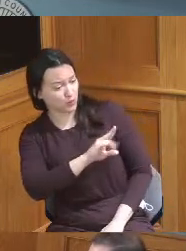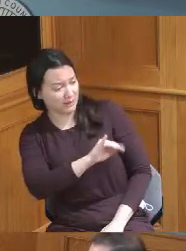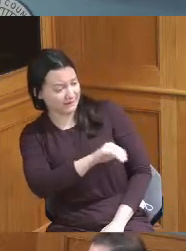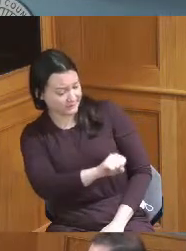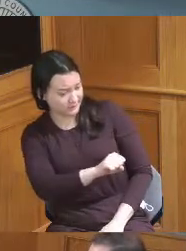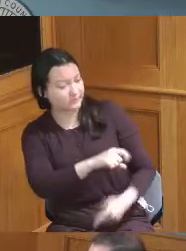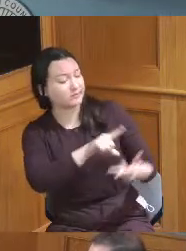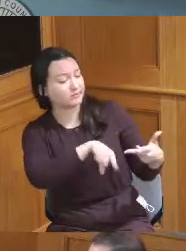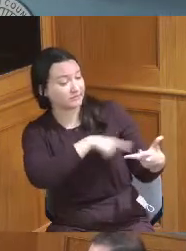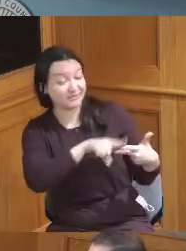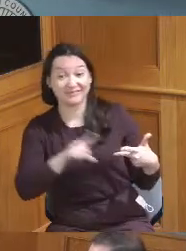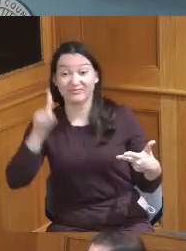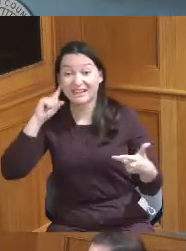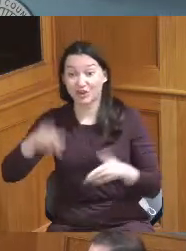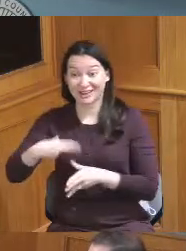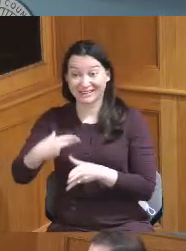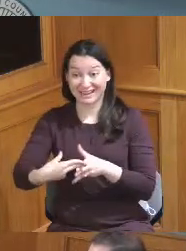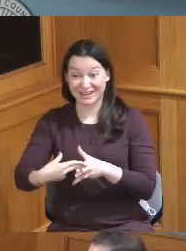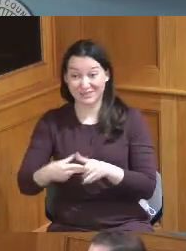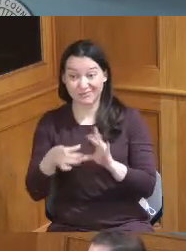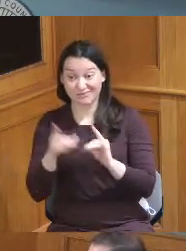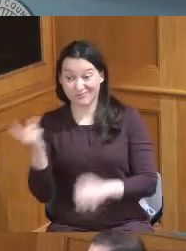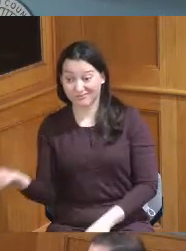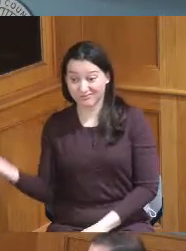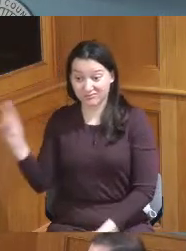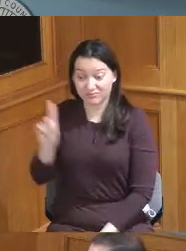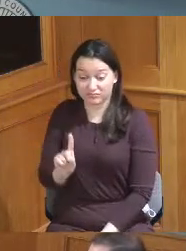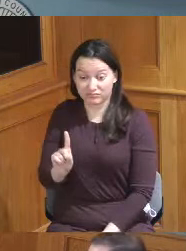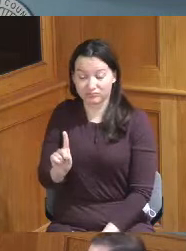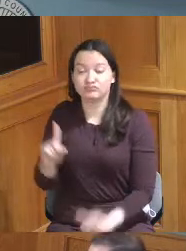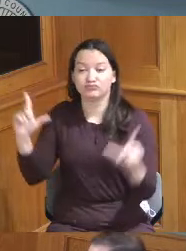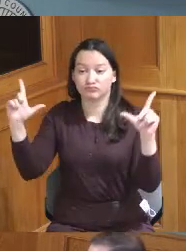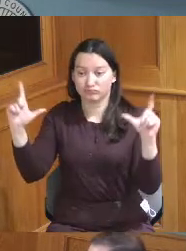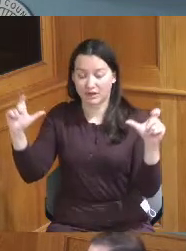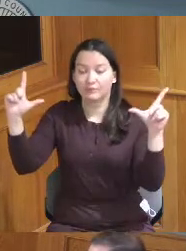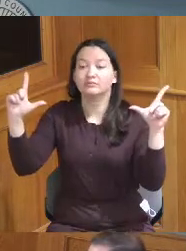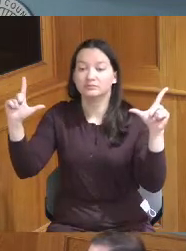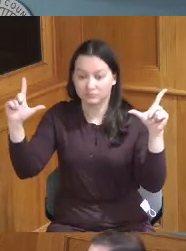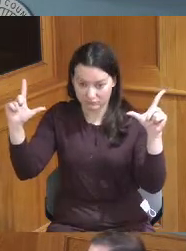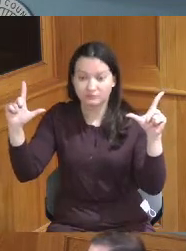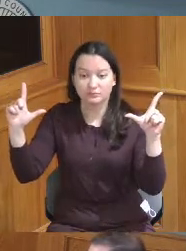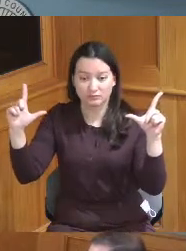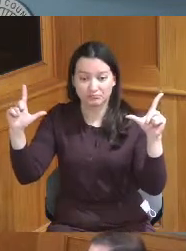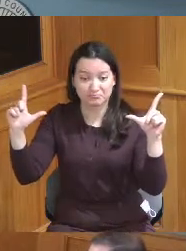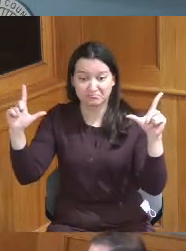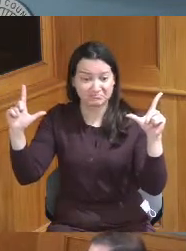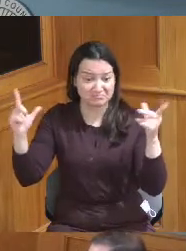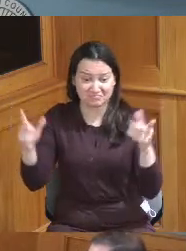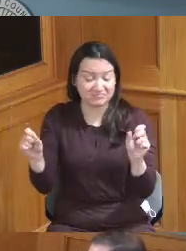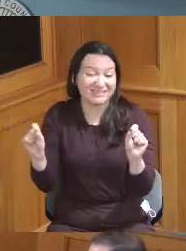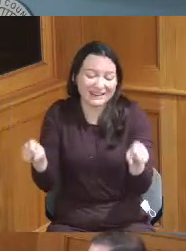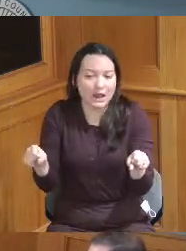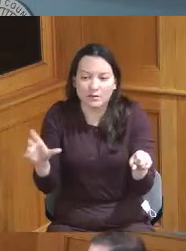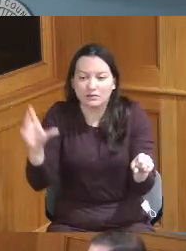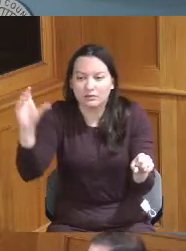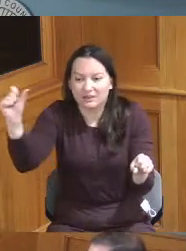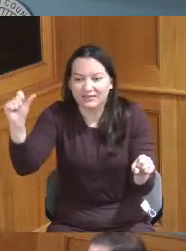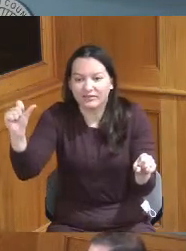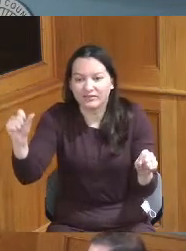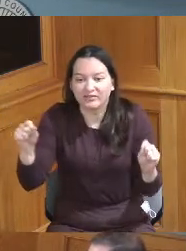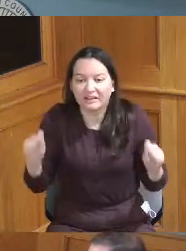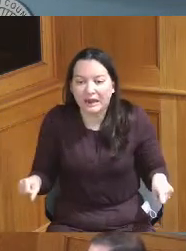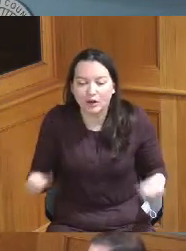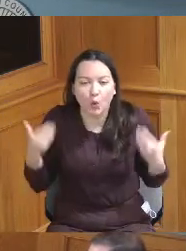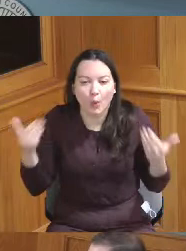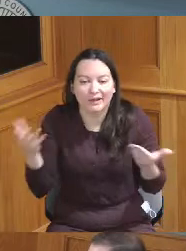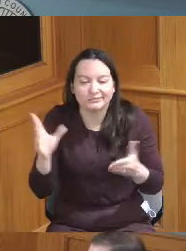the next group. So when you hear your name, come on up. We'll take a photo. And then you can't go on down to leave on this